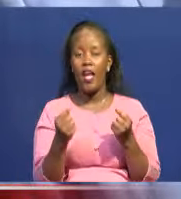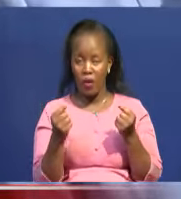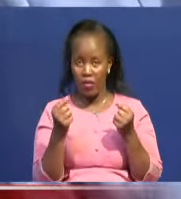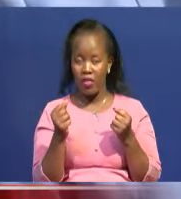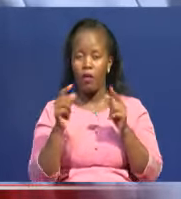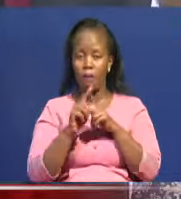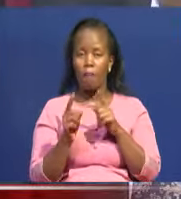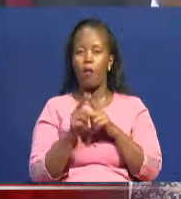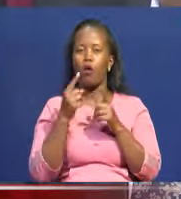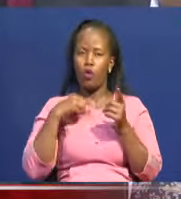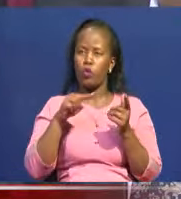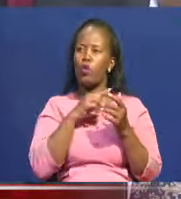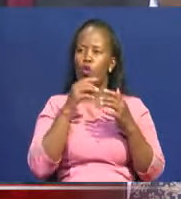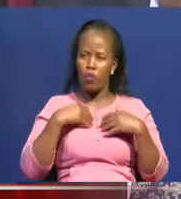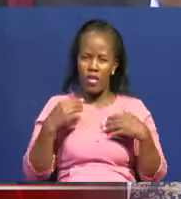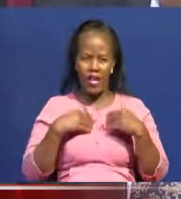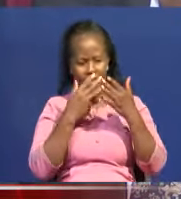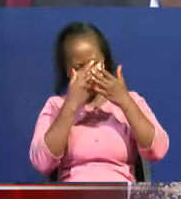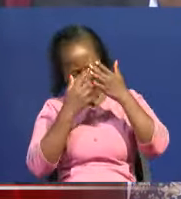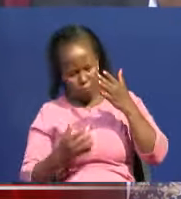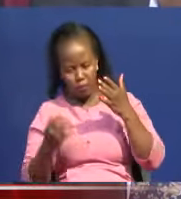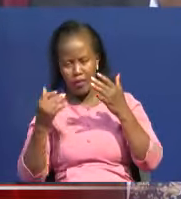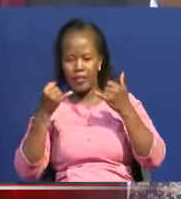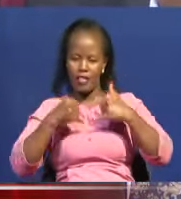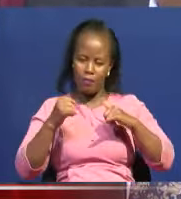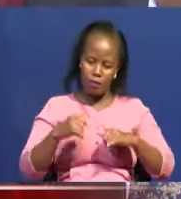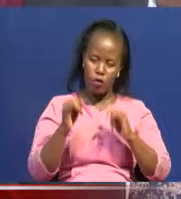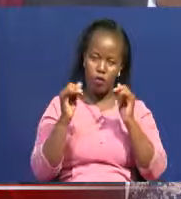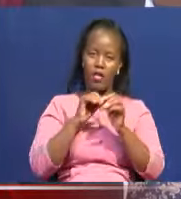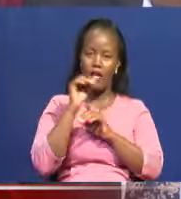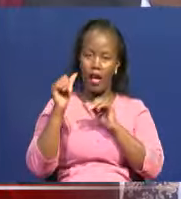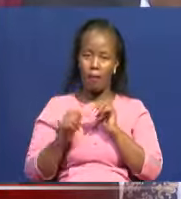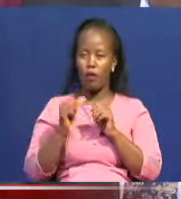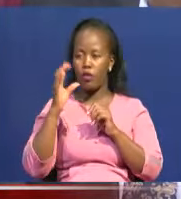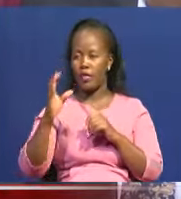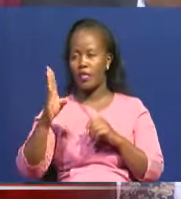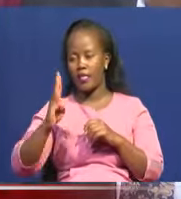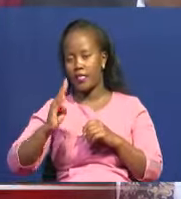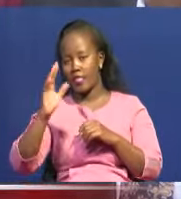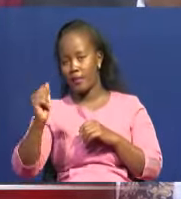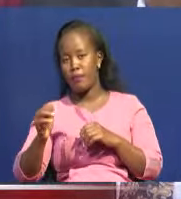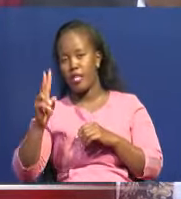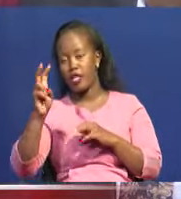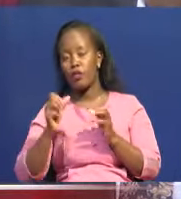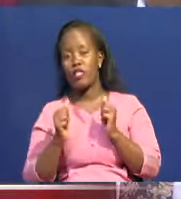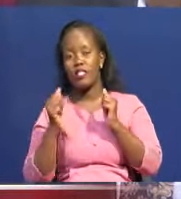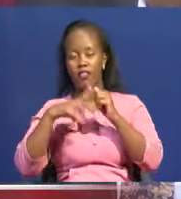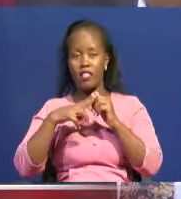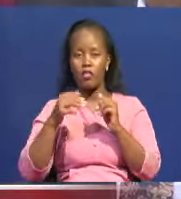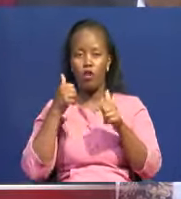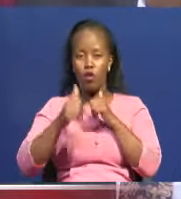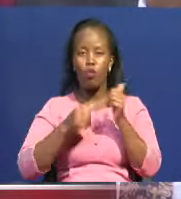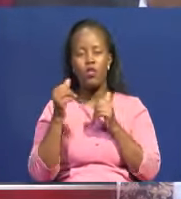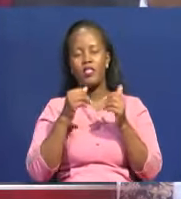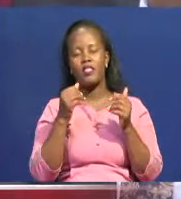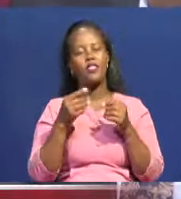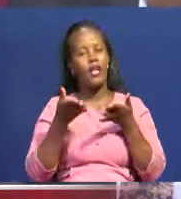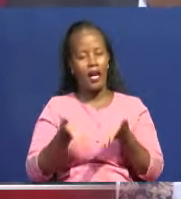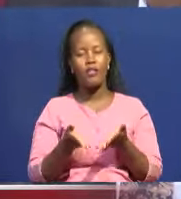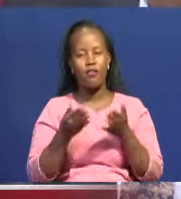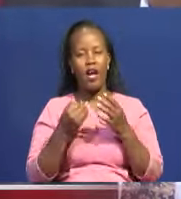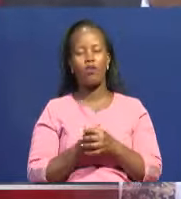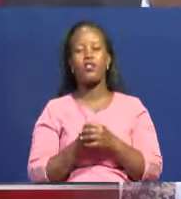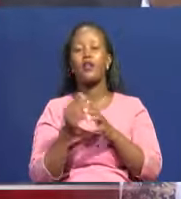and we had put an implementation matrix on the CBA of 2017 that is still active up to now. Sadly, and report